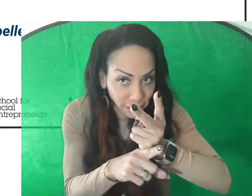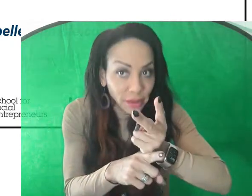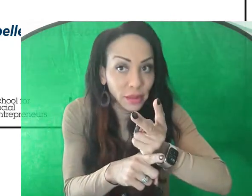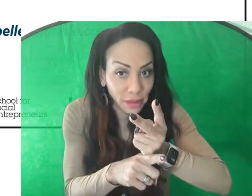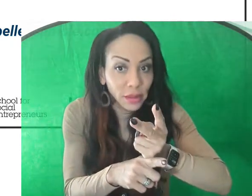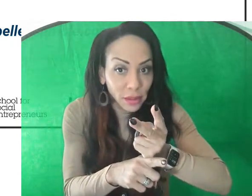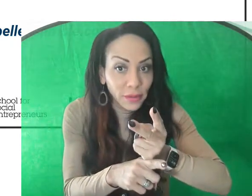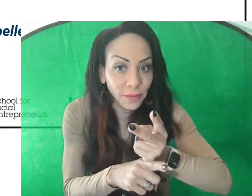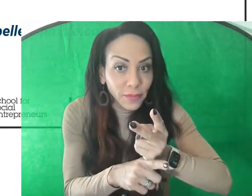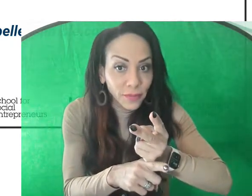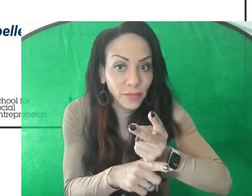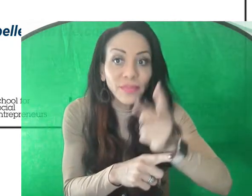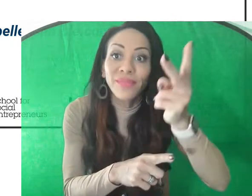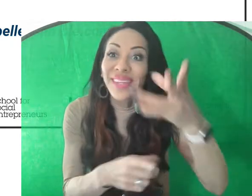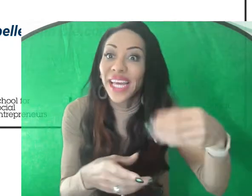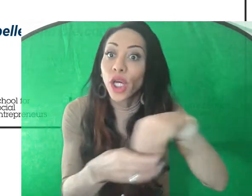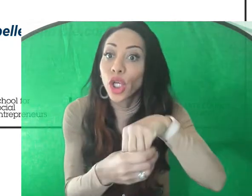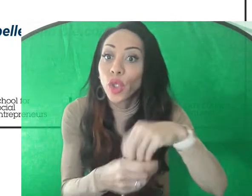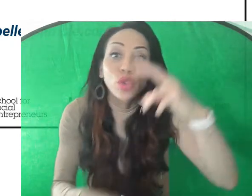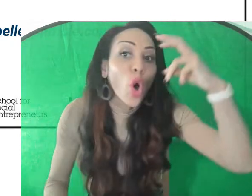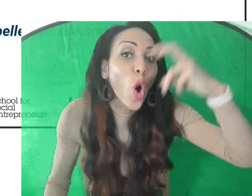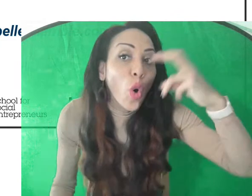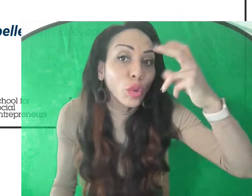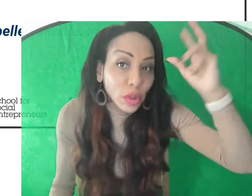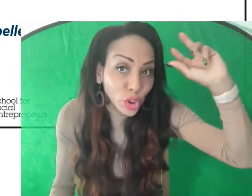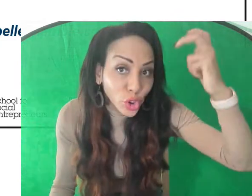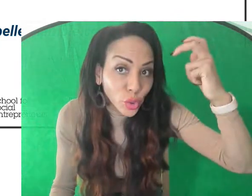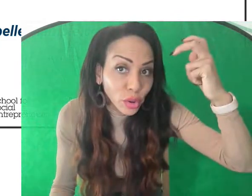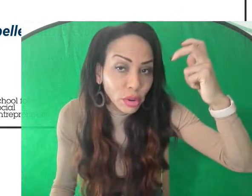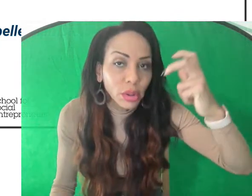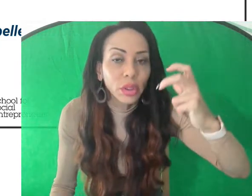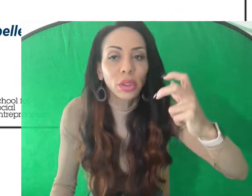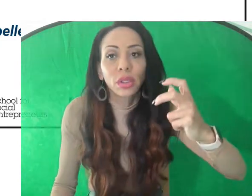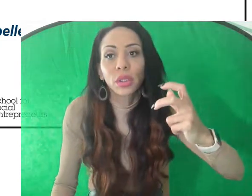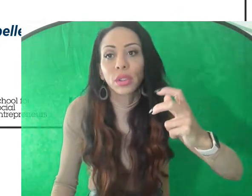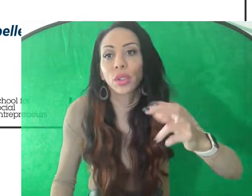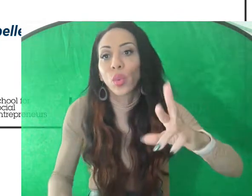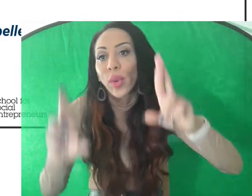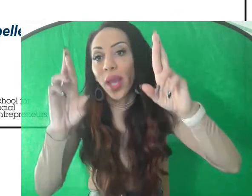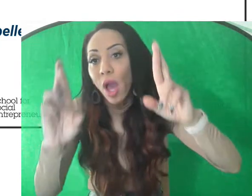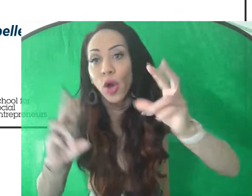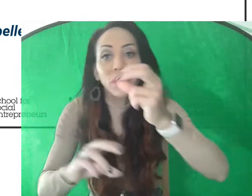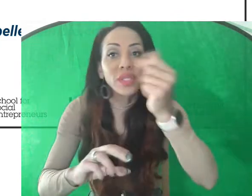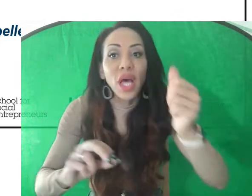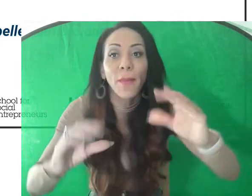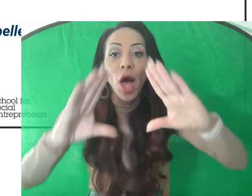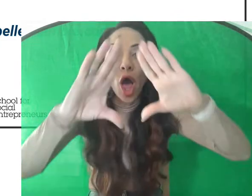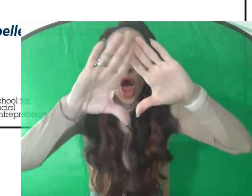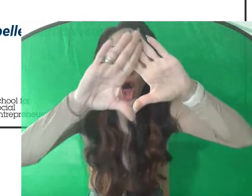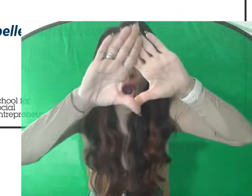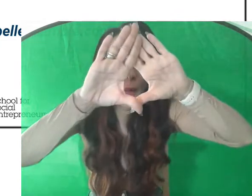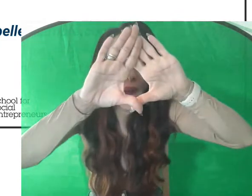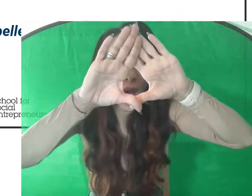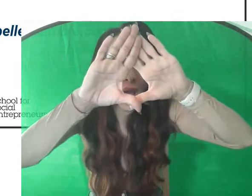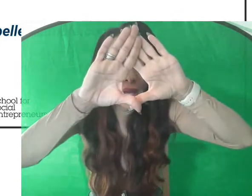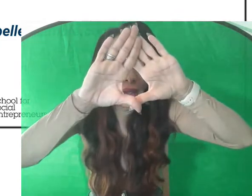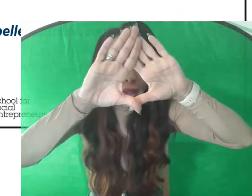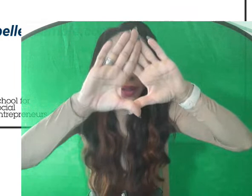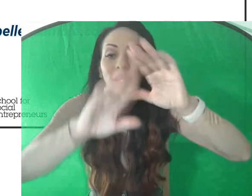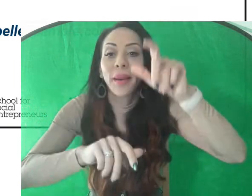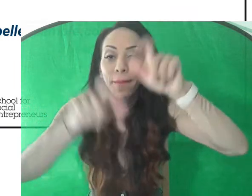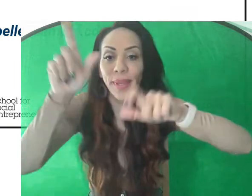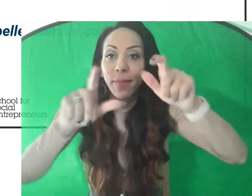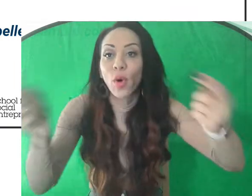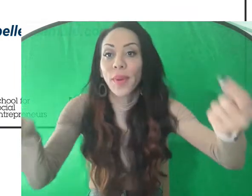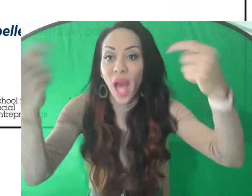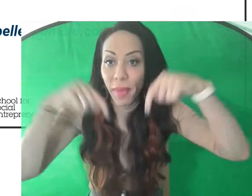it includes older students as well. So we hope to get some alumni coming back from this year that will maybe do it again, and then have some leadership roles within that group as well,